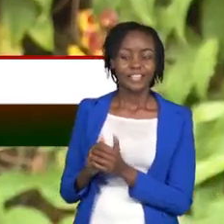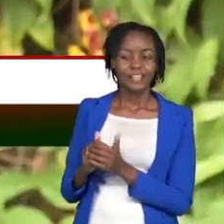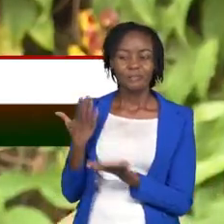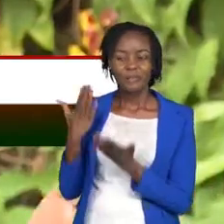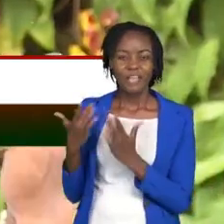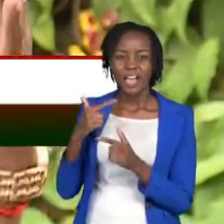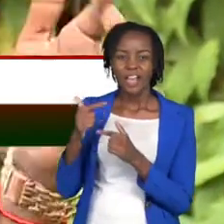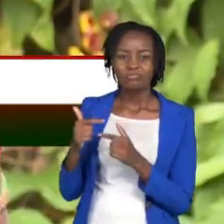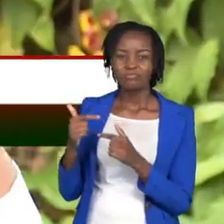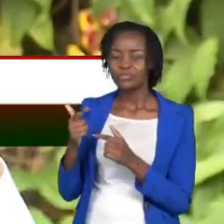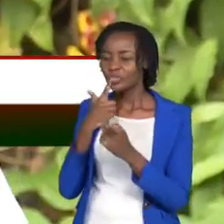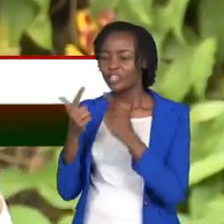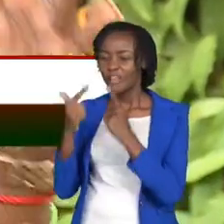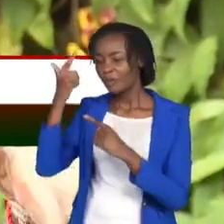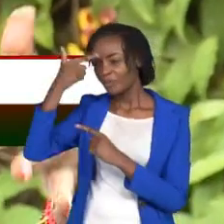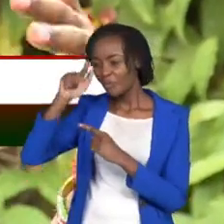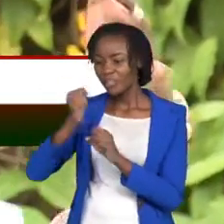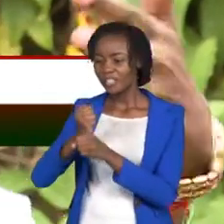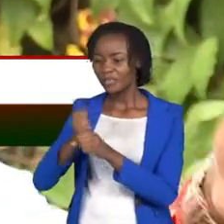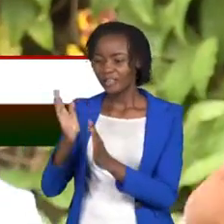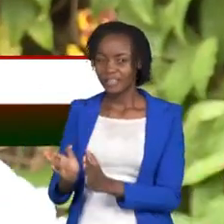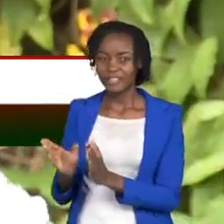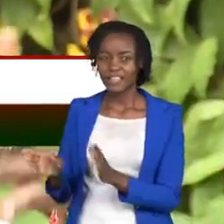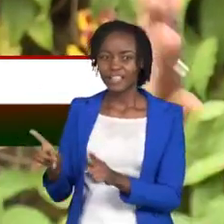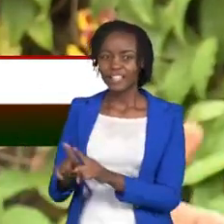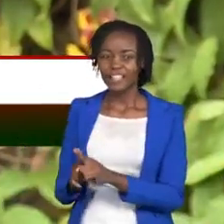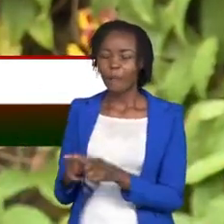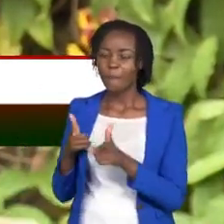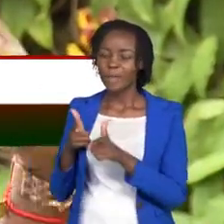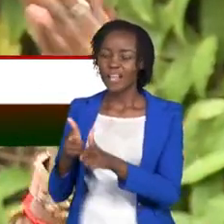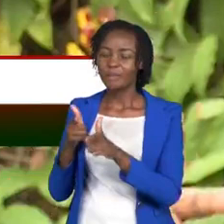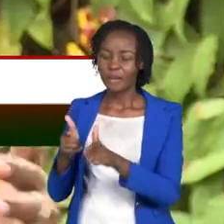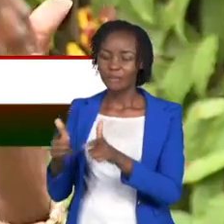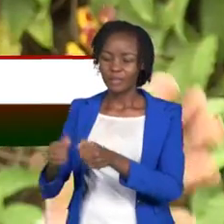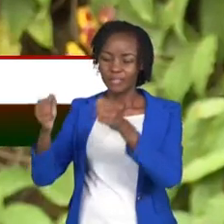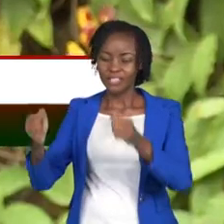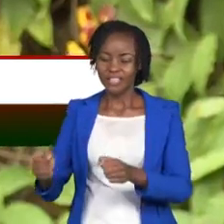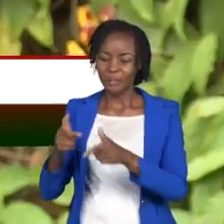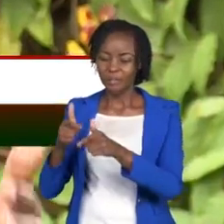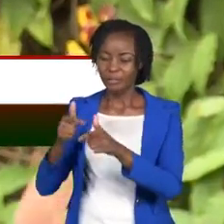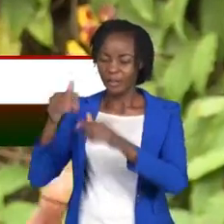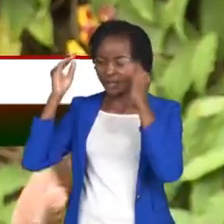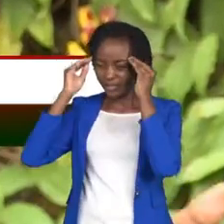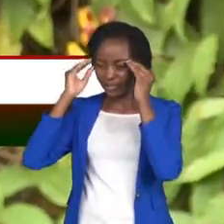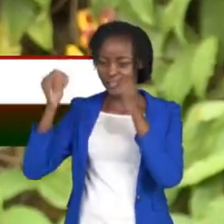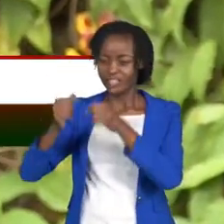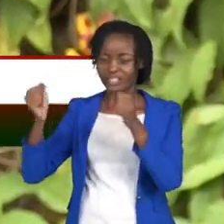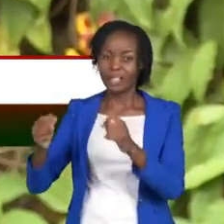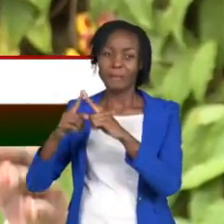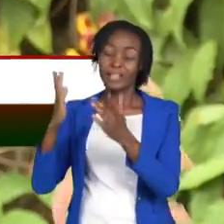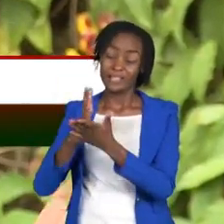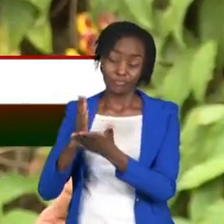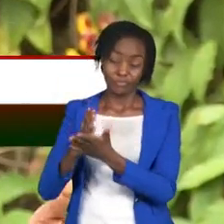policy makers, and someone said we usually put a blame in our systems, in our education system and all those things. And yes, there's a fault in